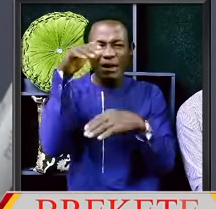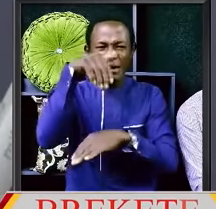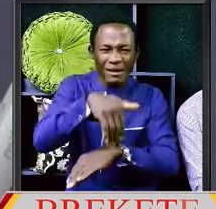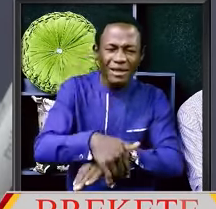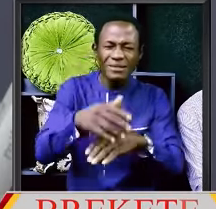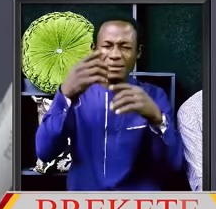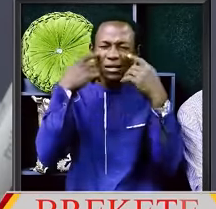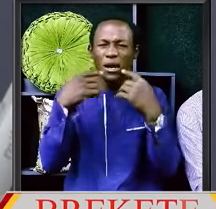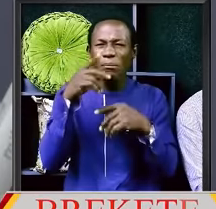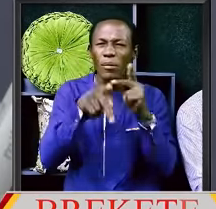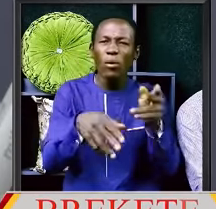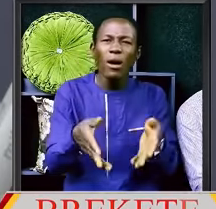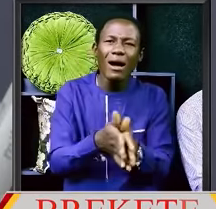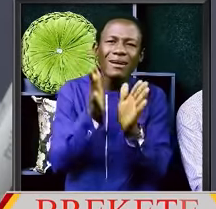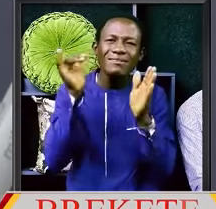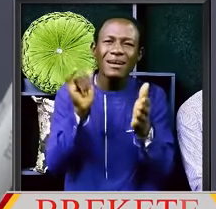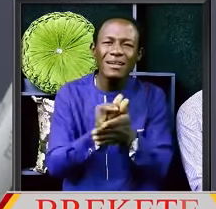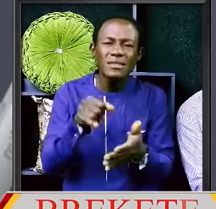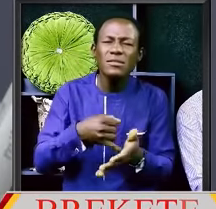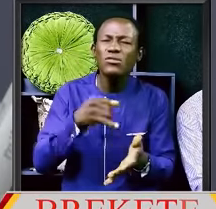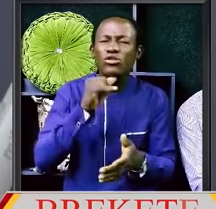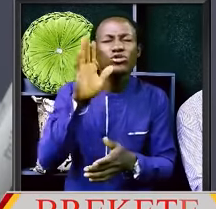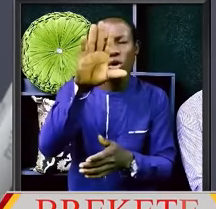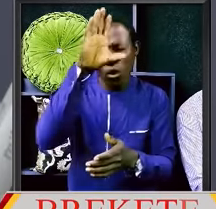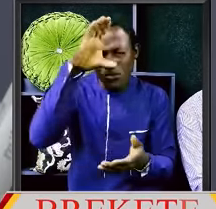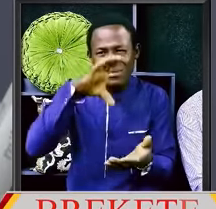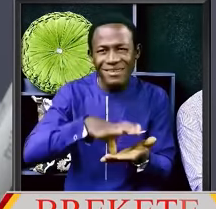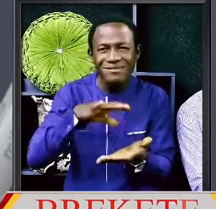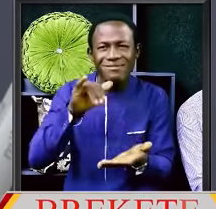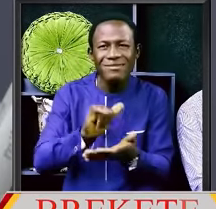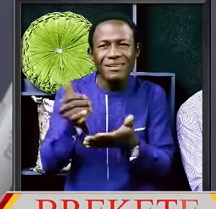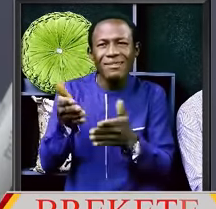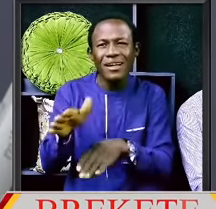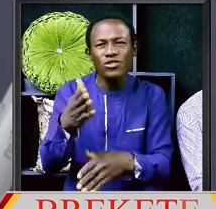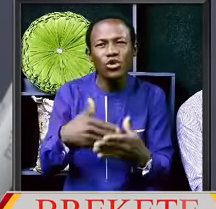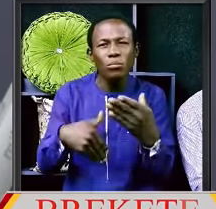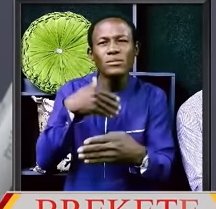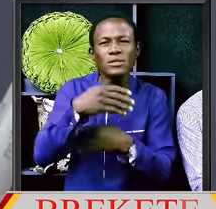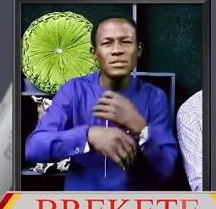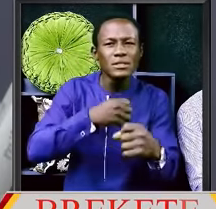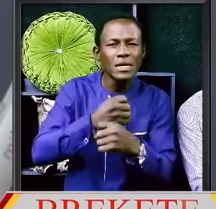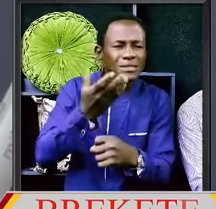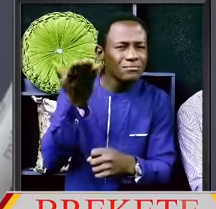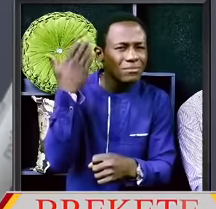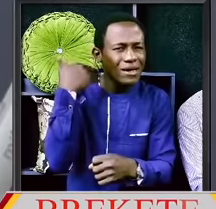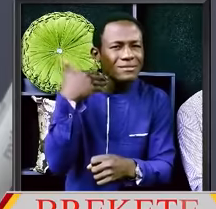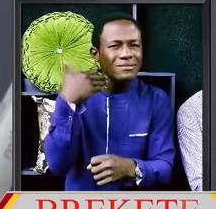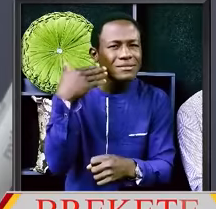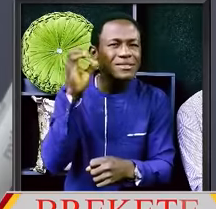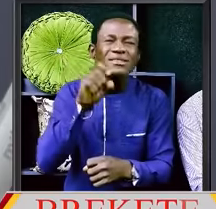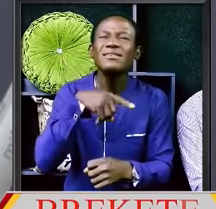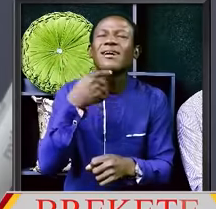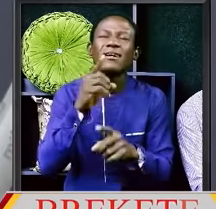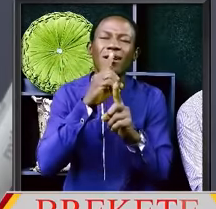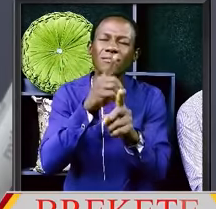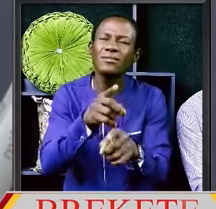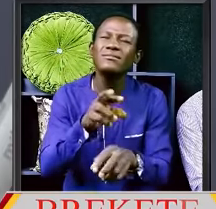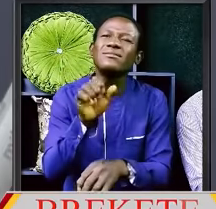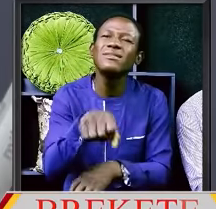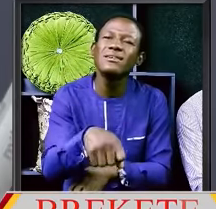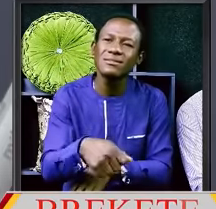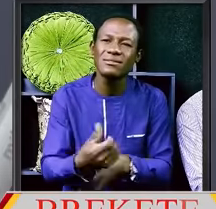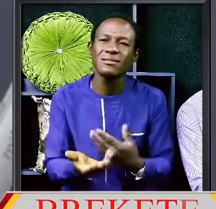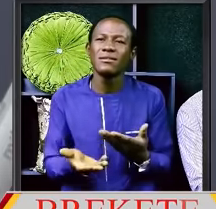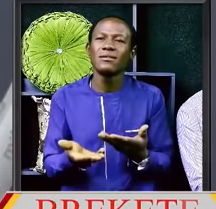her, no, be your husband will die some years ago. She say, na him. When I remember one woman